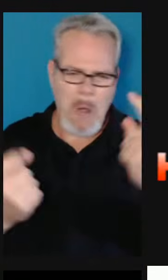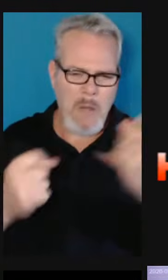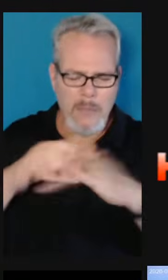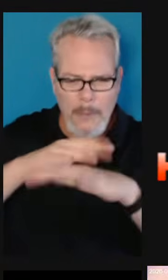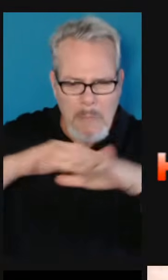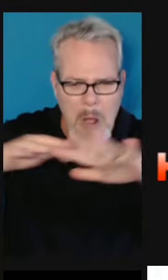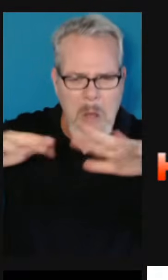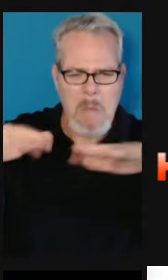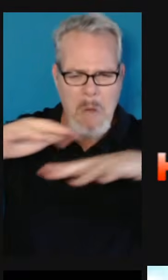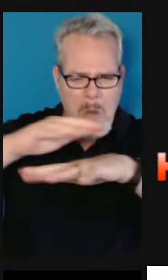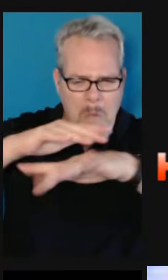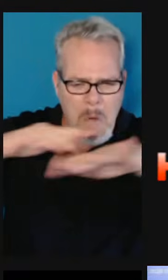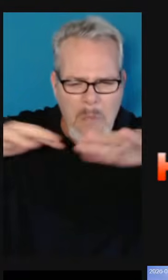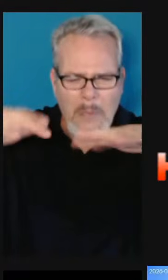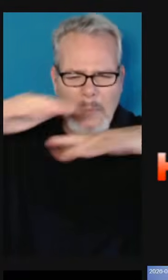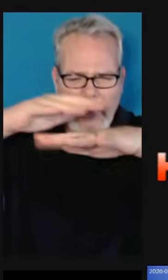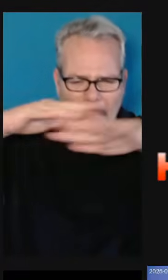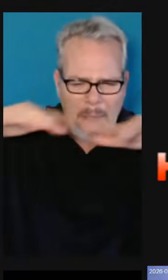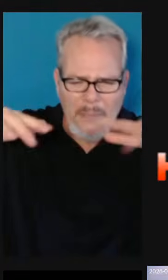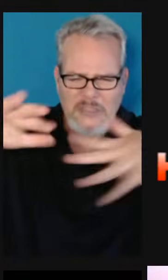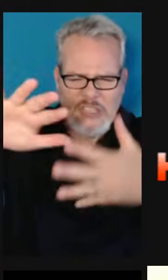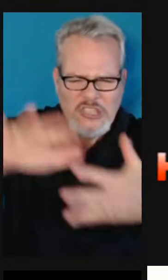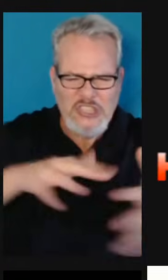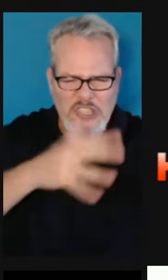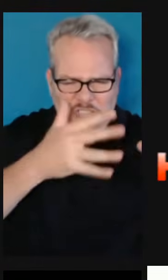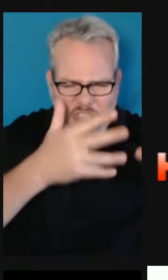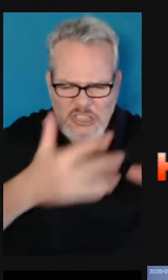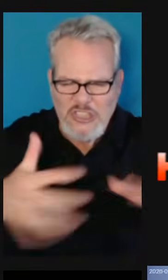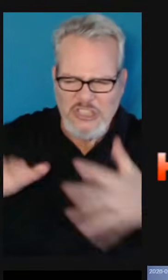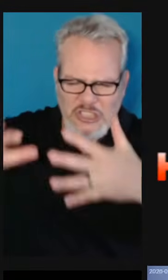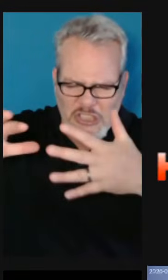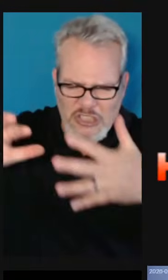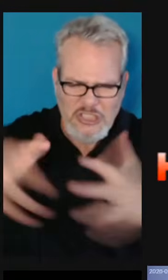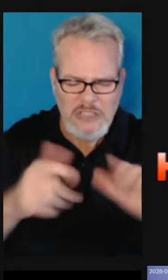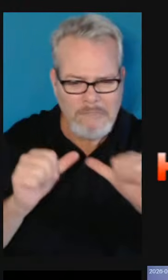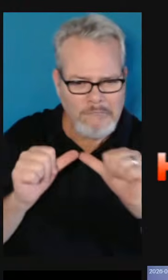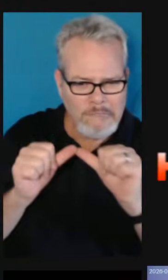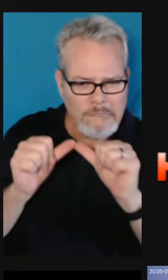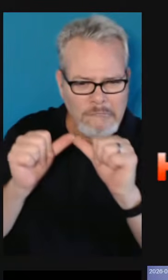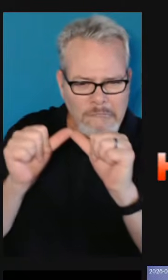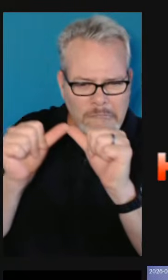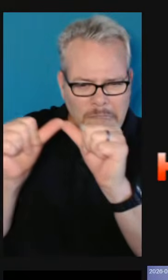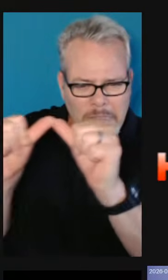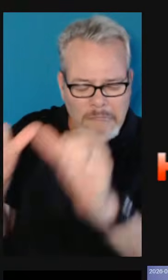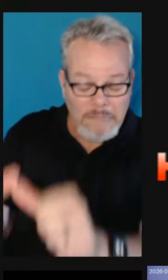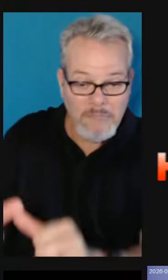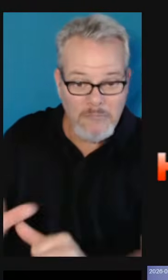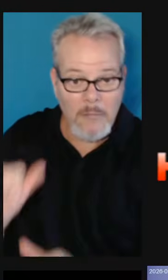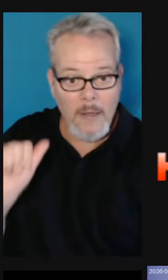and goes, but there are big chunks of time where there's really bad air quality up there.